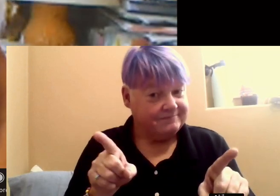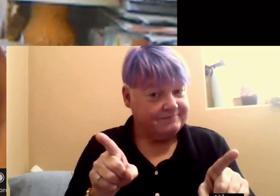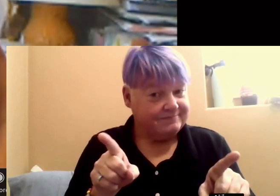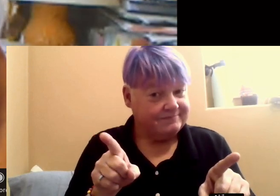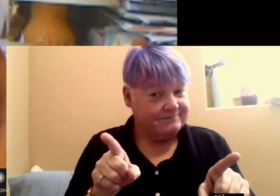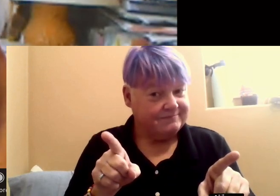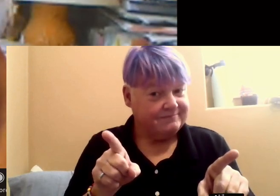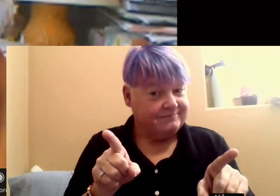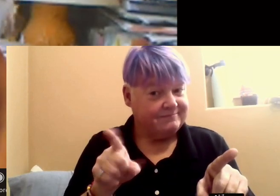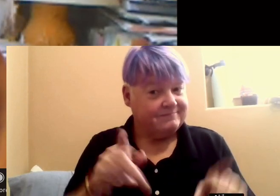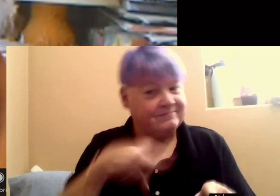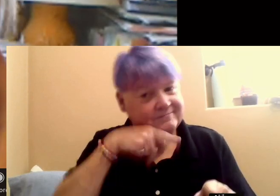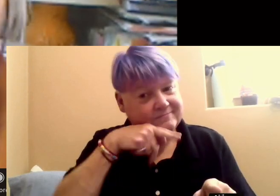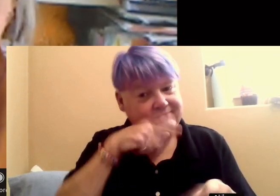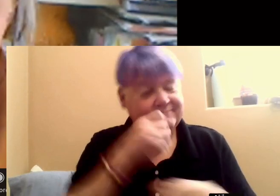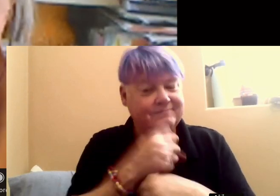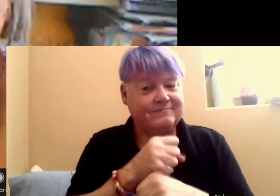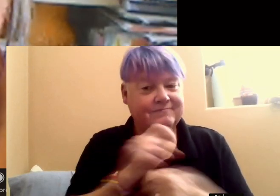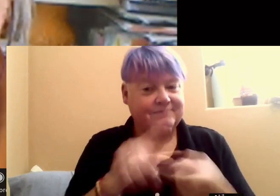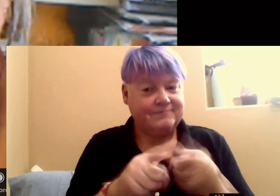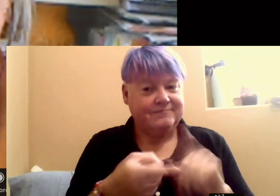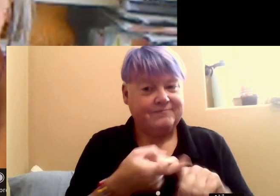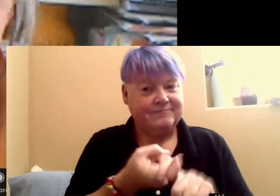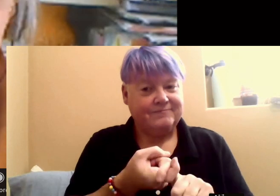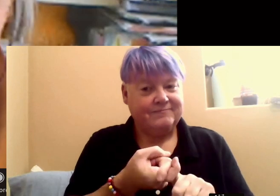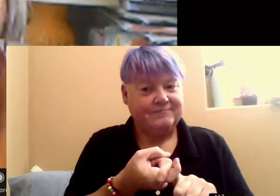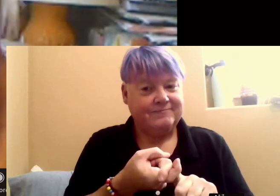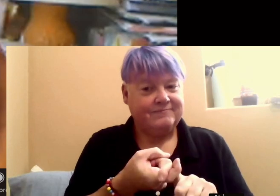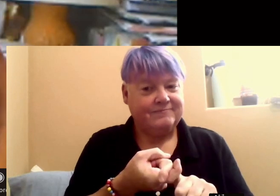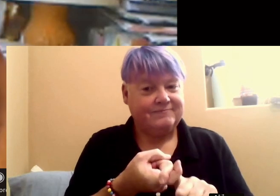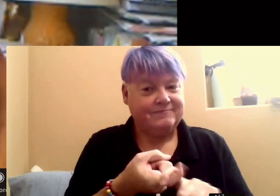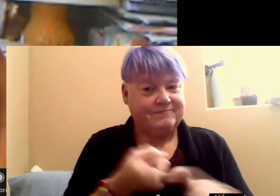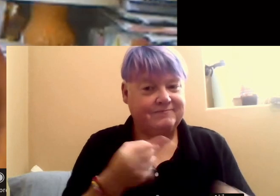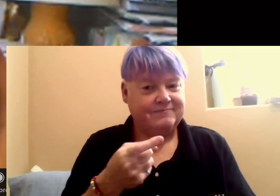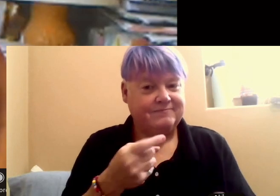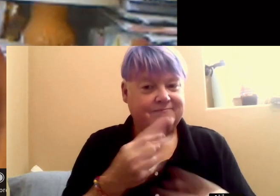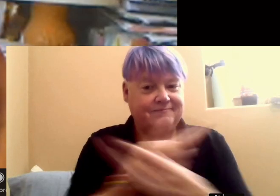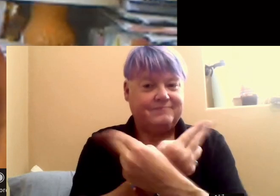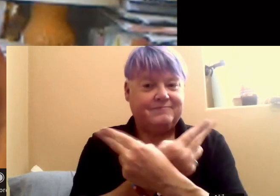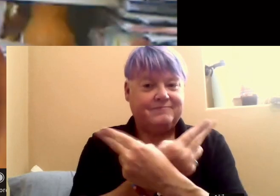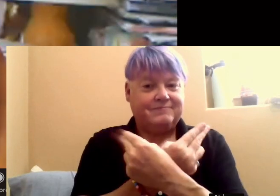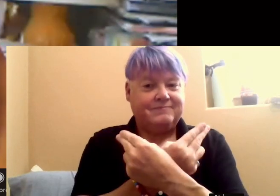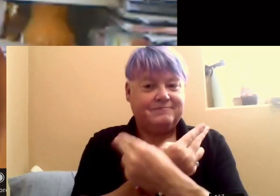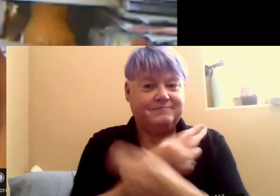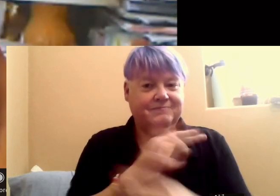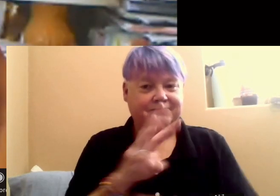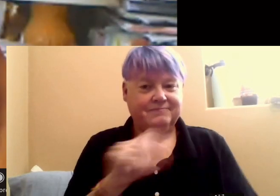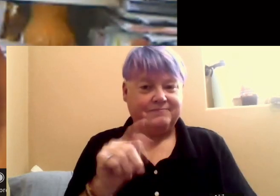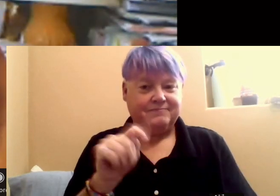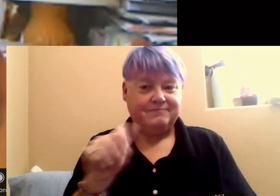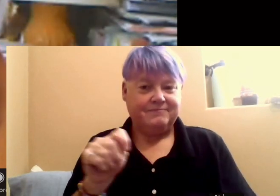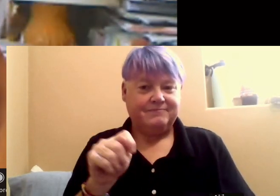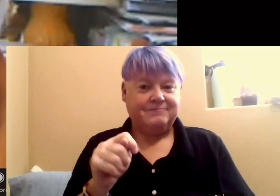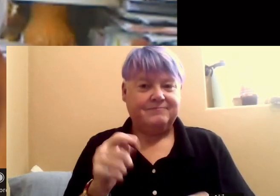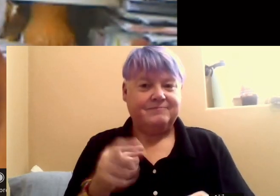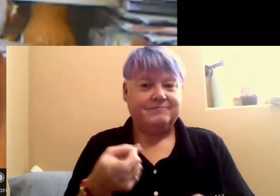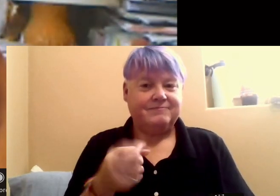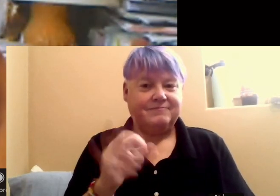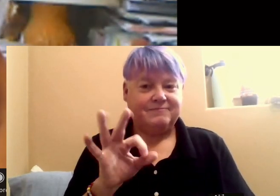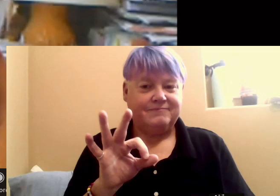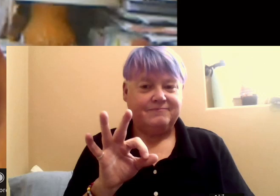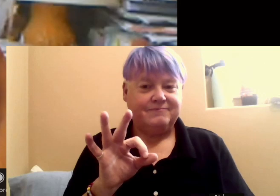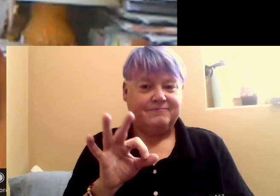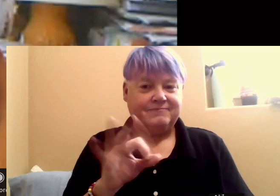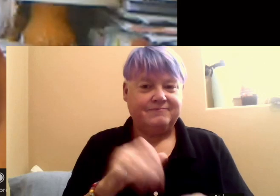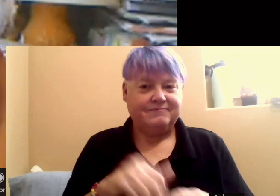And Priscilla makes friends with the cat, Bunnywit. Now, if we remember from book 1, Bunnywit used to be called Buckwit until the narrator